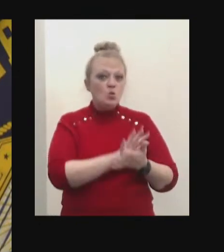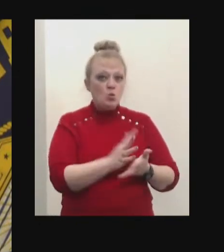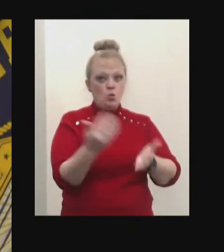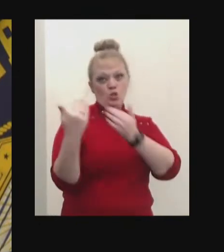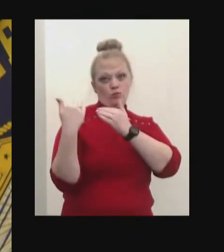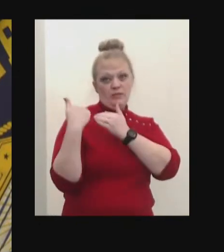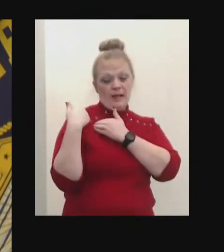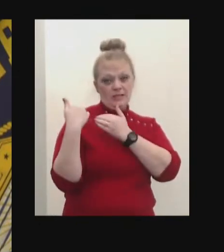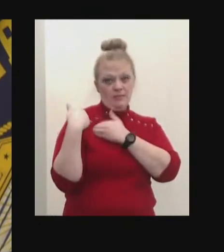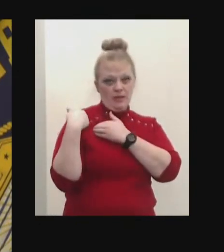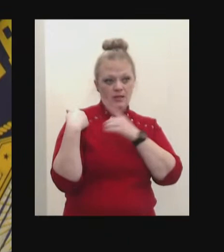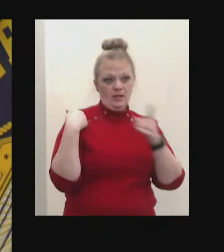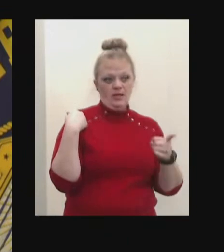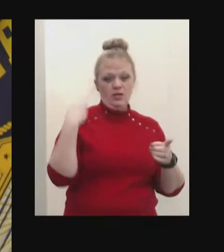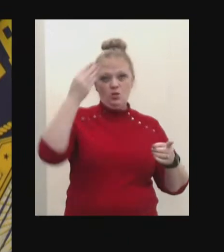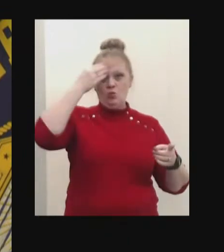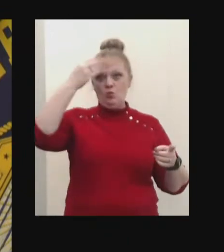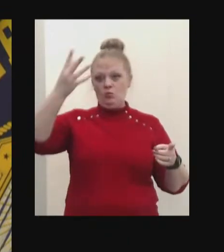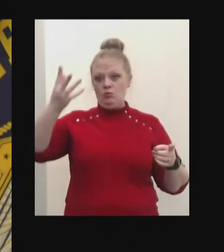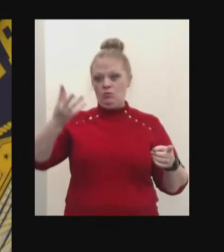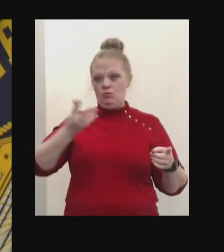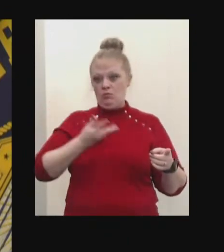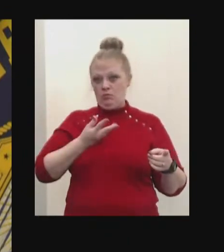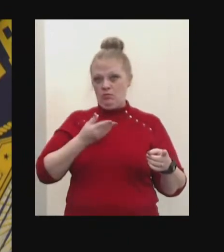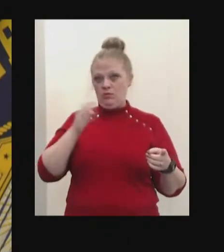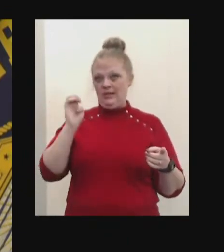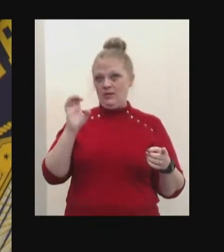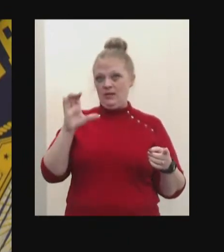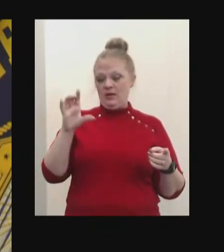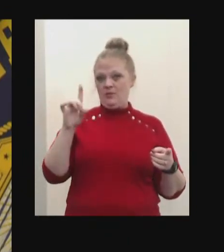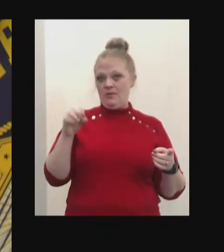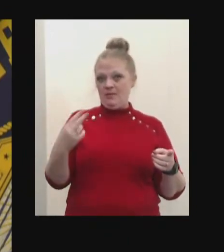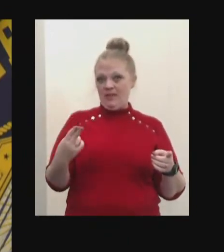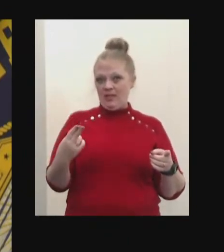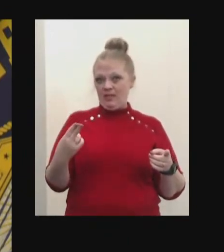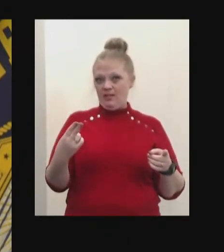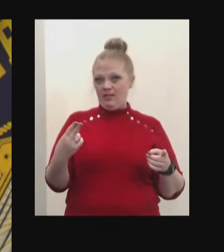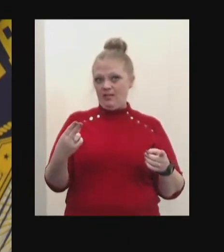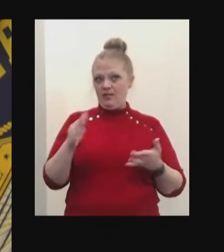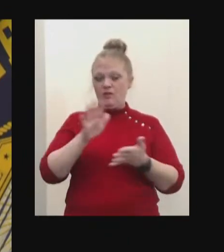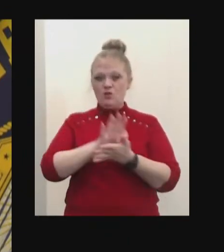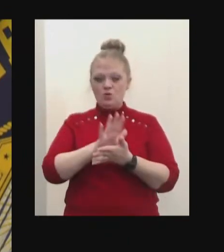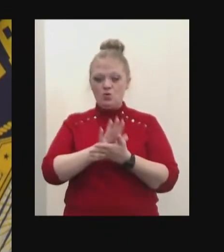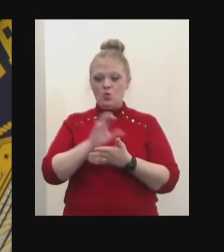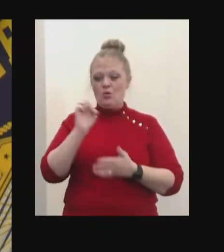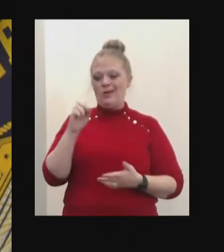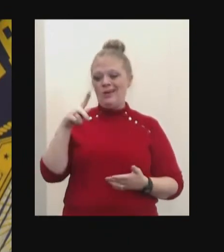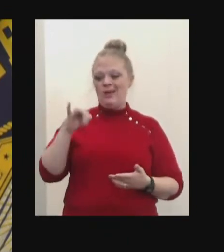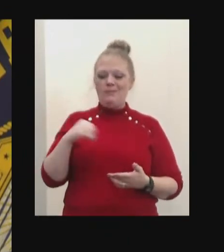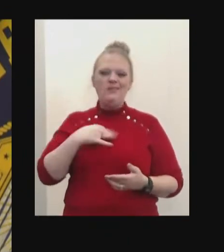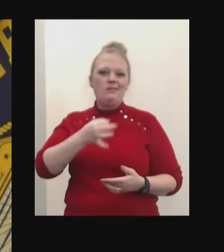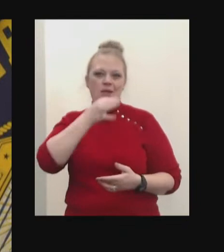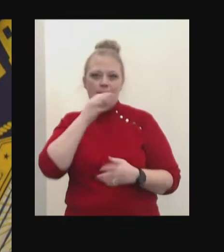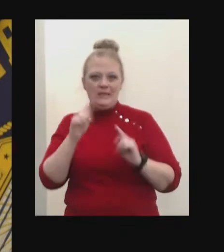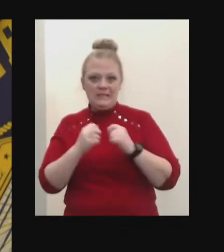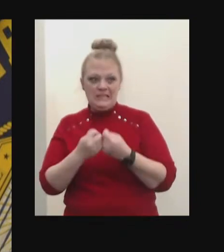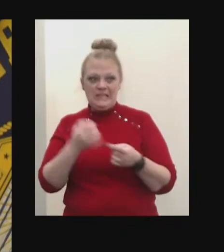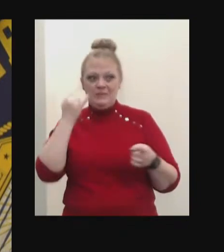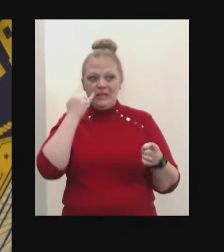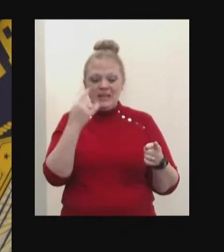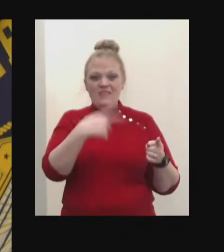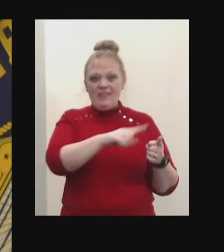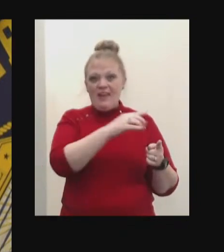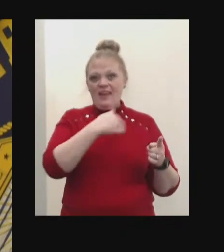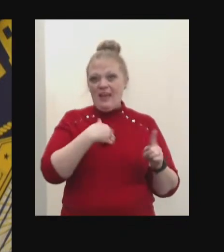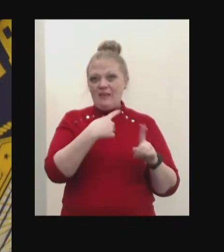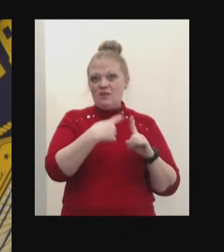to notify our Erie County Health Department school EPI team if they do have a case associated with a